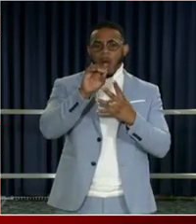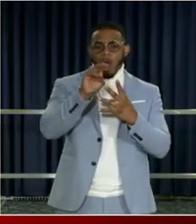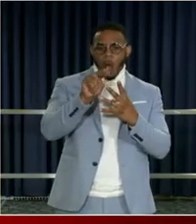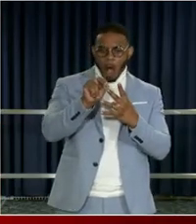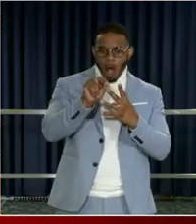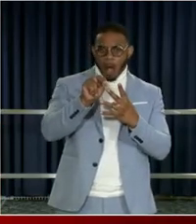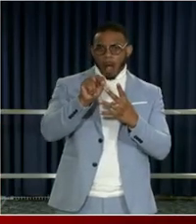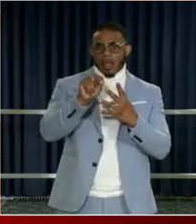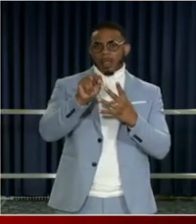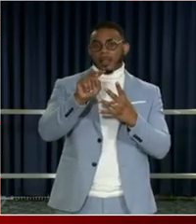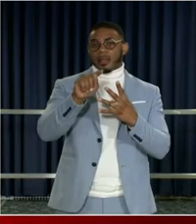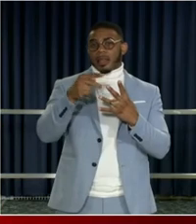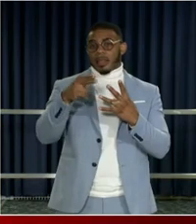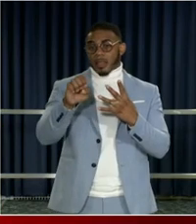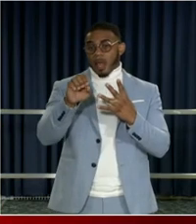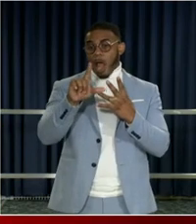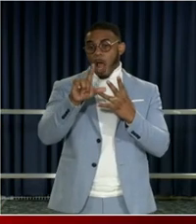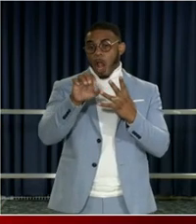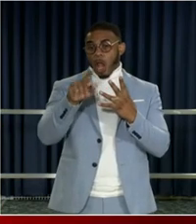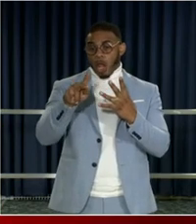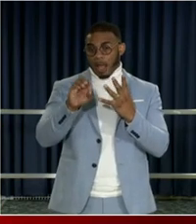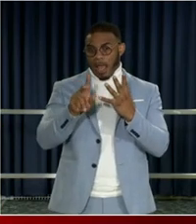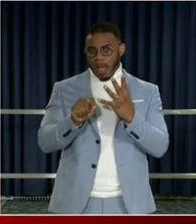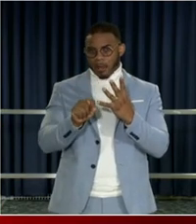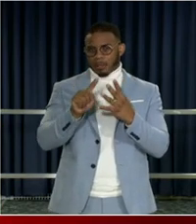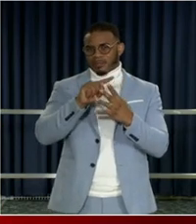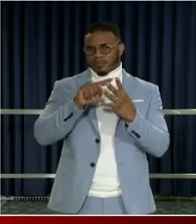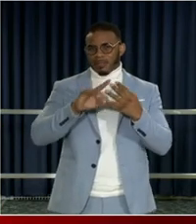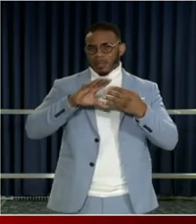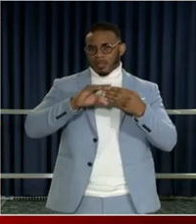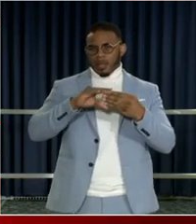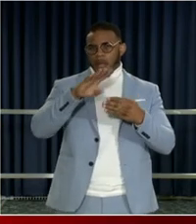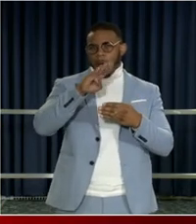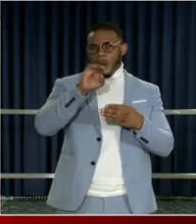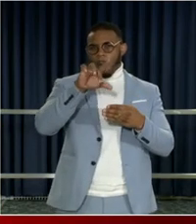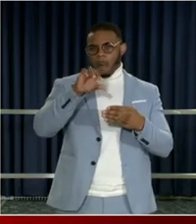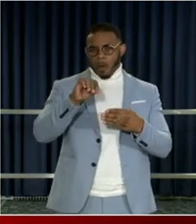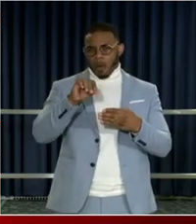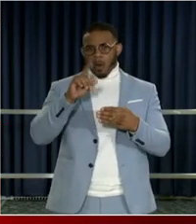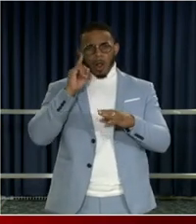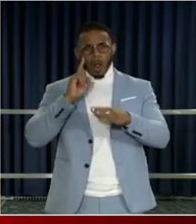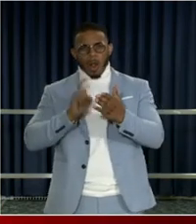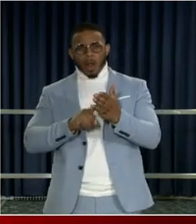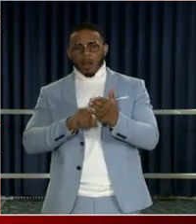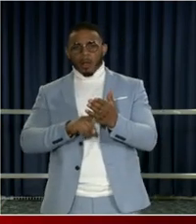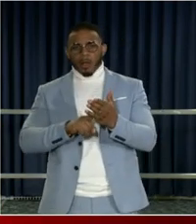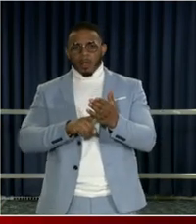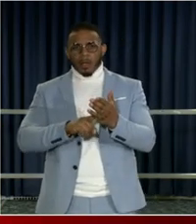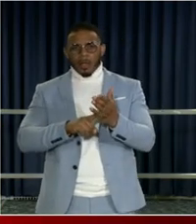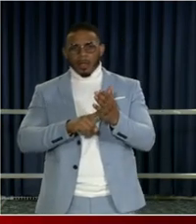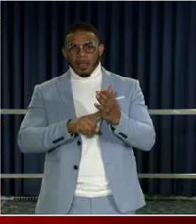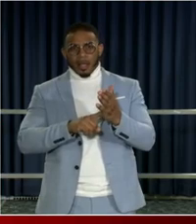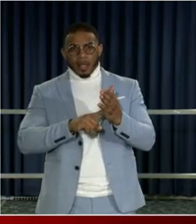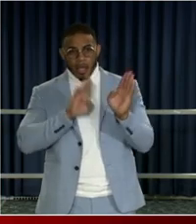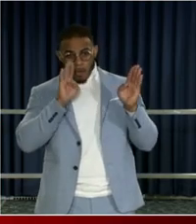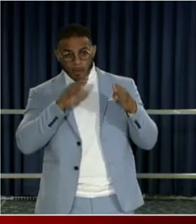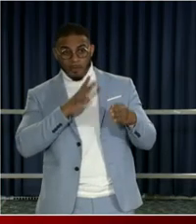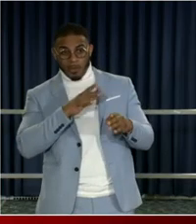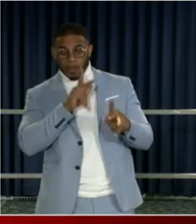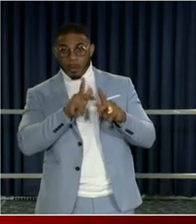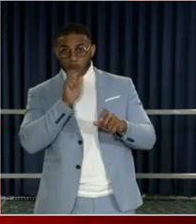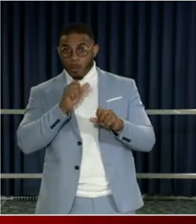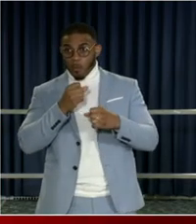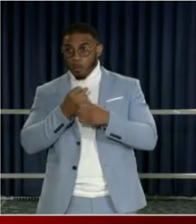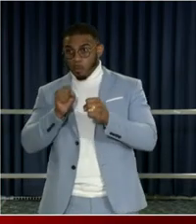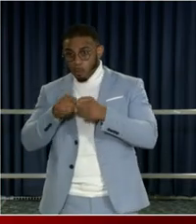or BOLOs, as the police call them, alerts, featuring people who breached the Capitol. We're in